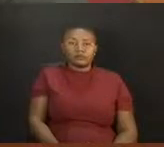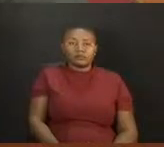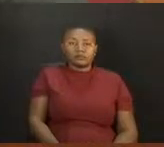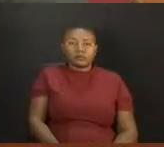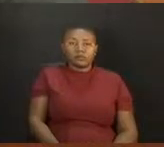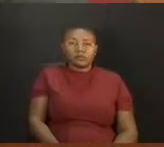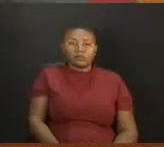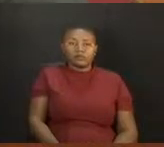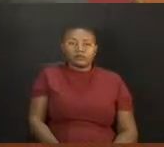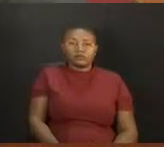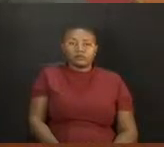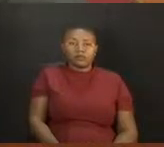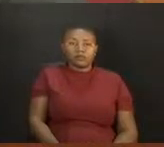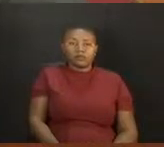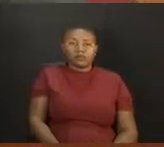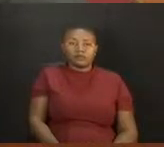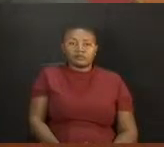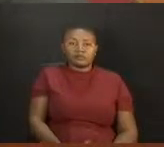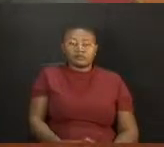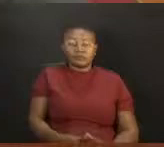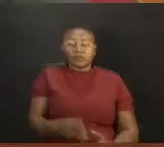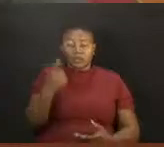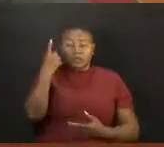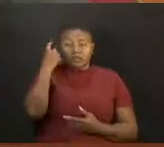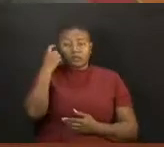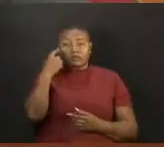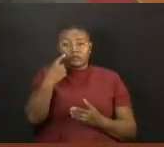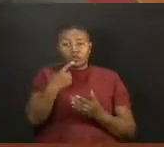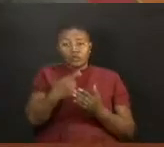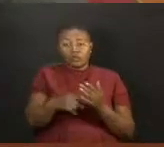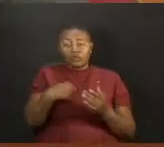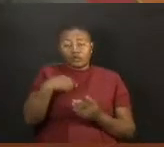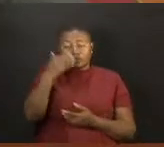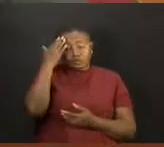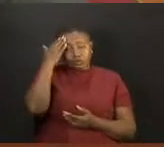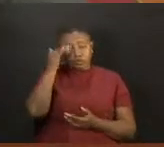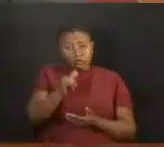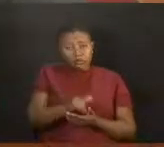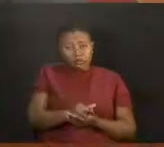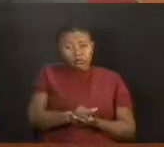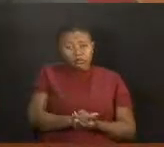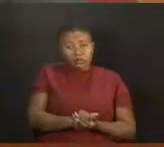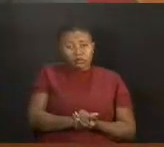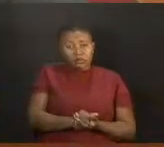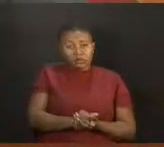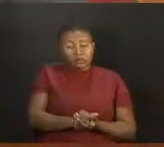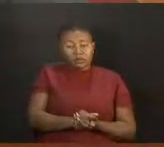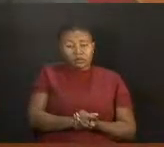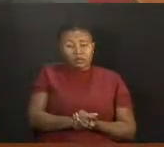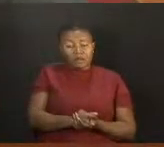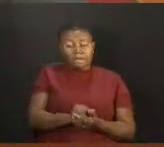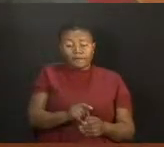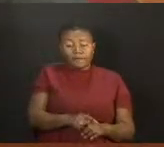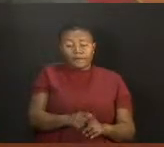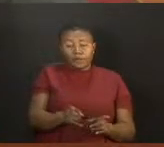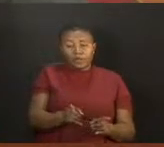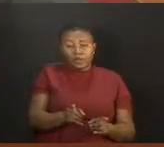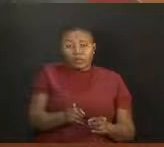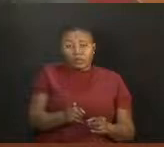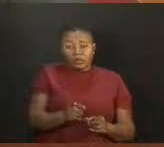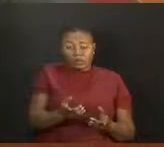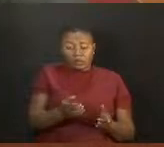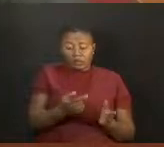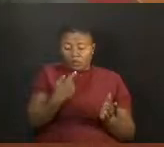Mr. Chair, currently what I know about Crown Agent is that it's defunct. However, as